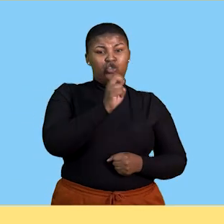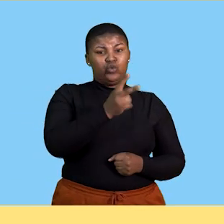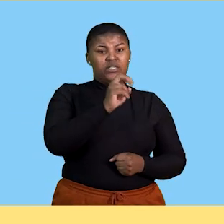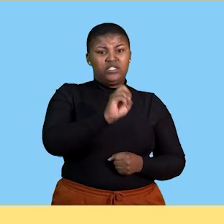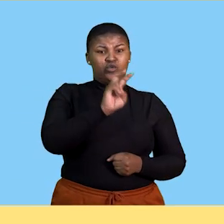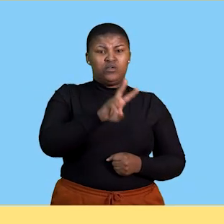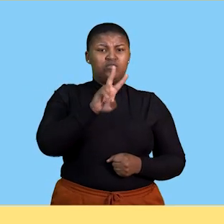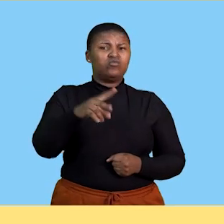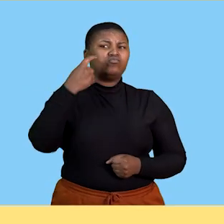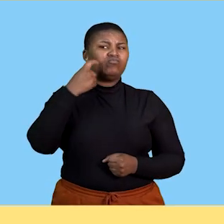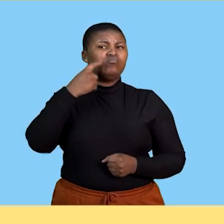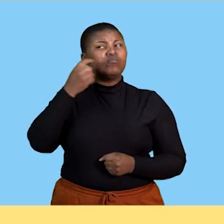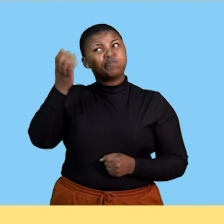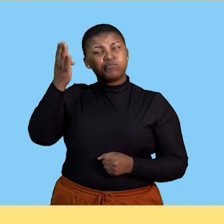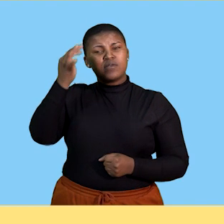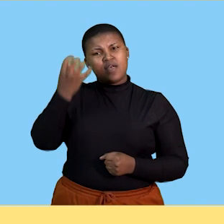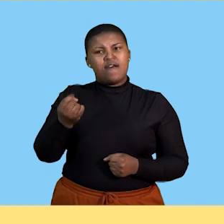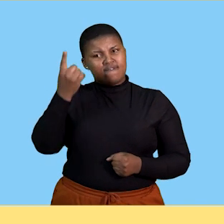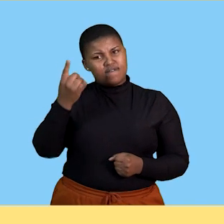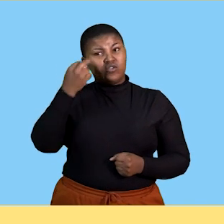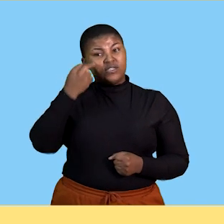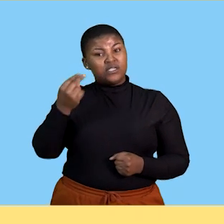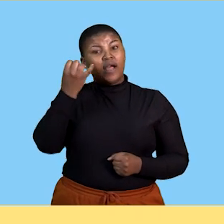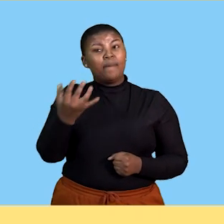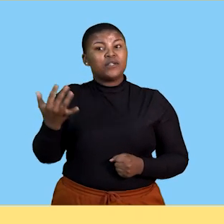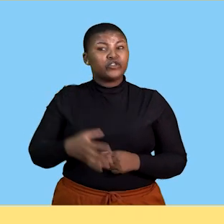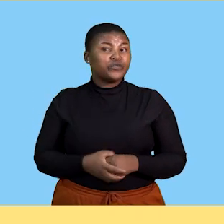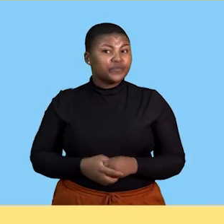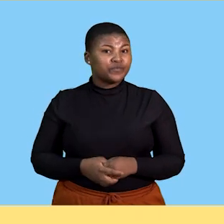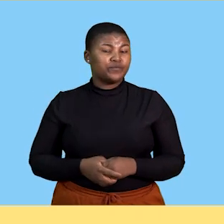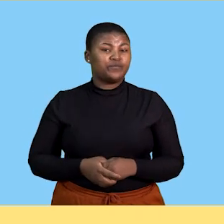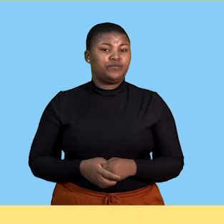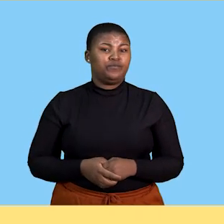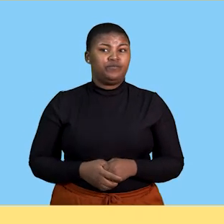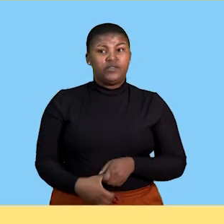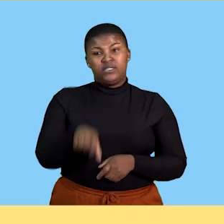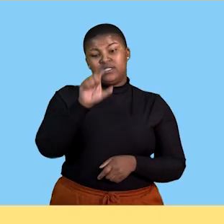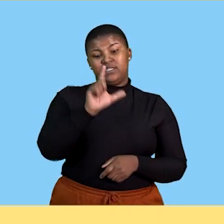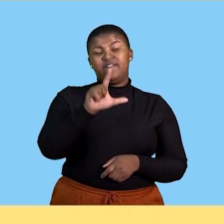easy. There are my current assets. My current assets are